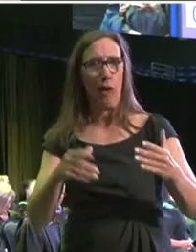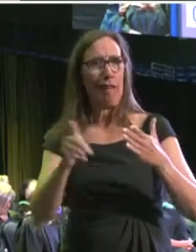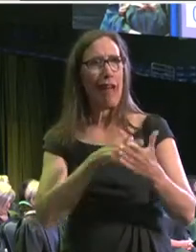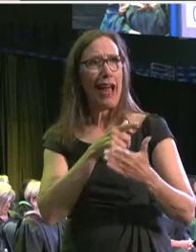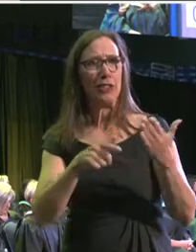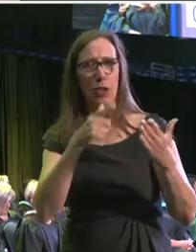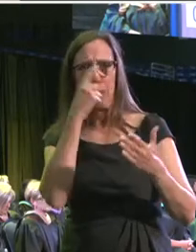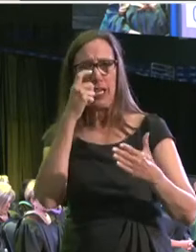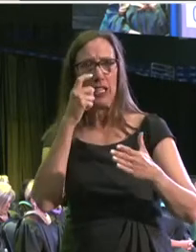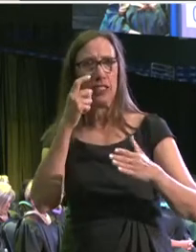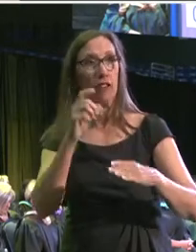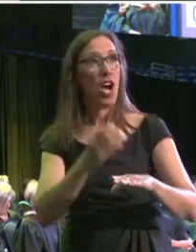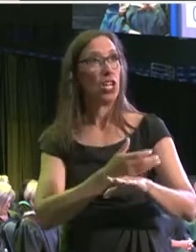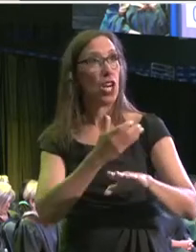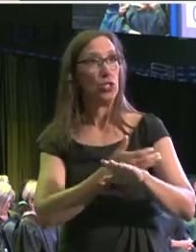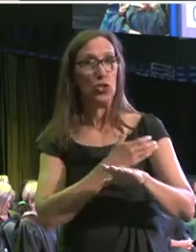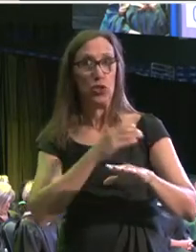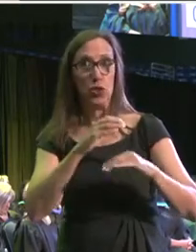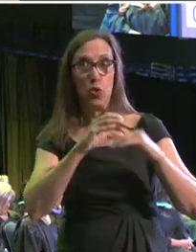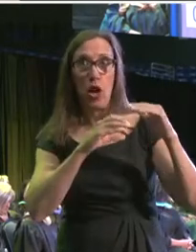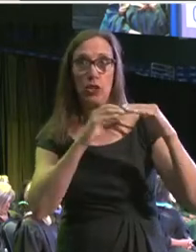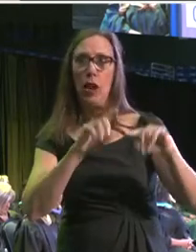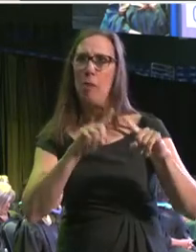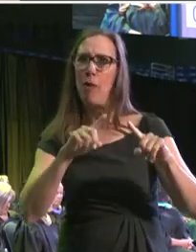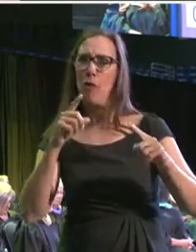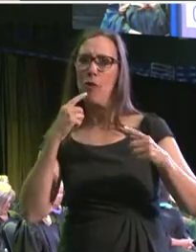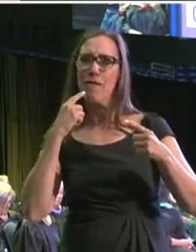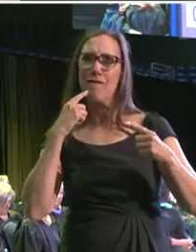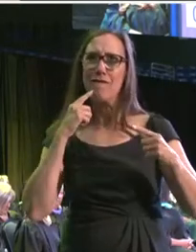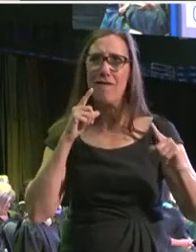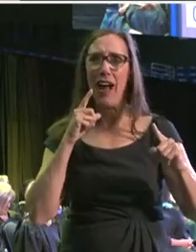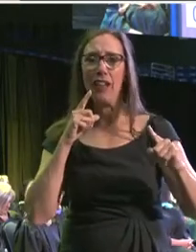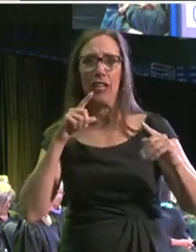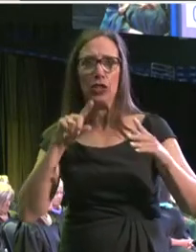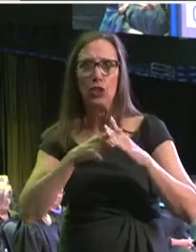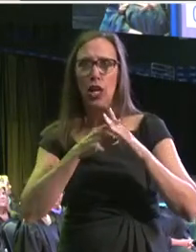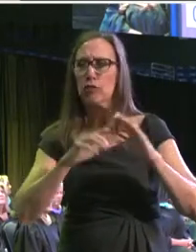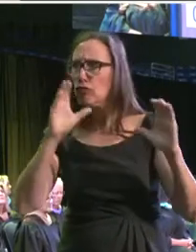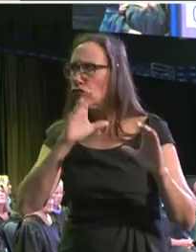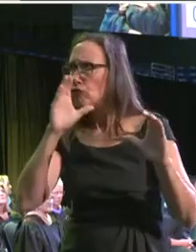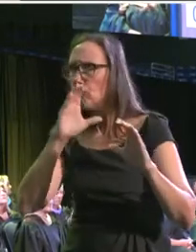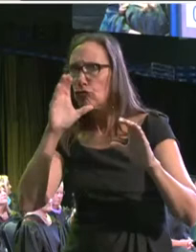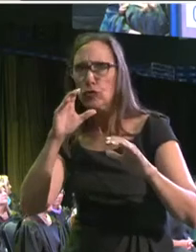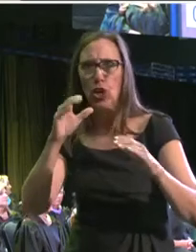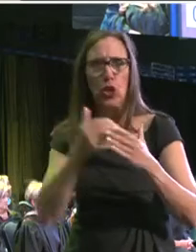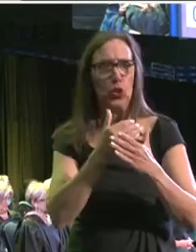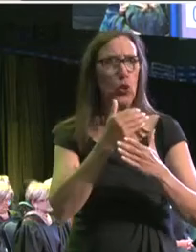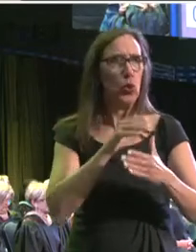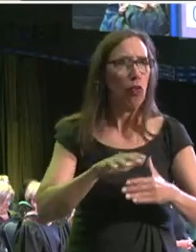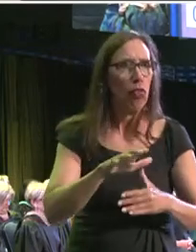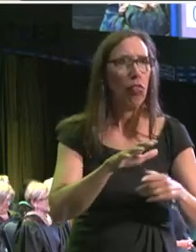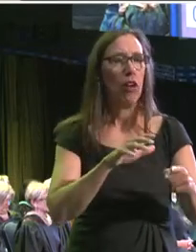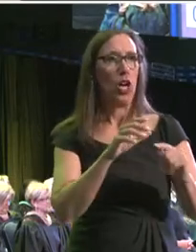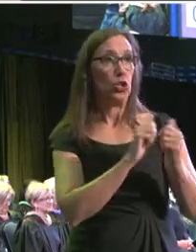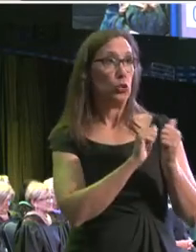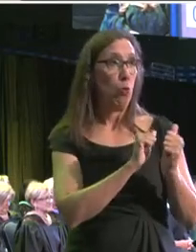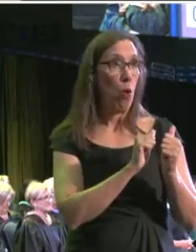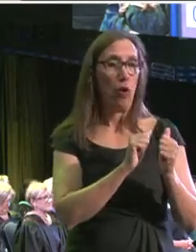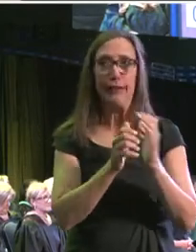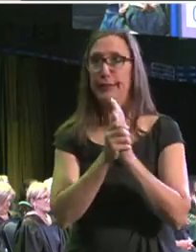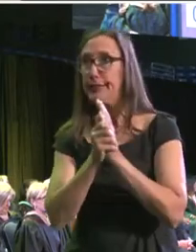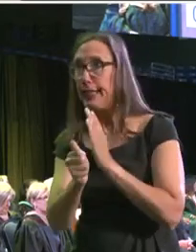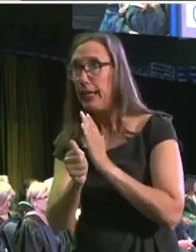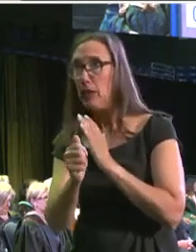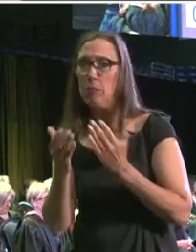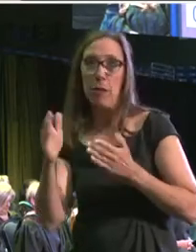school's delayed construction, this was the year that we finally began to explore our new nest. Whether it was joining a new sport, learning a new skill,